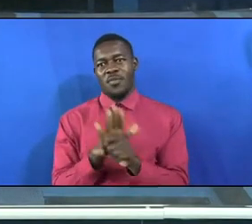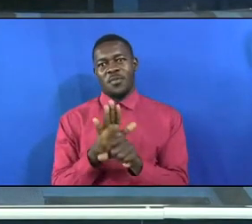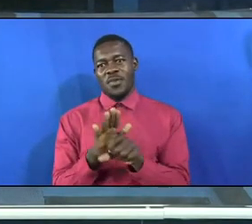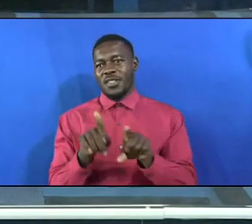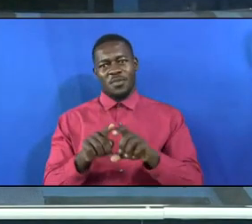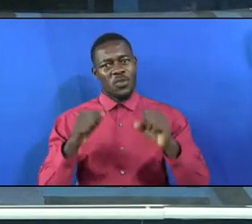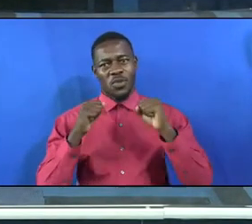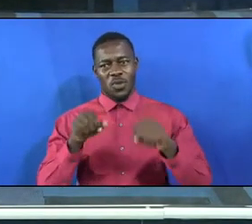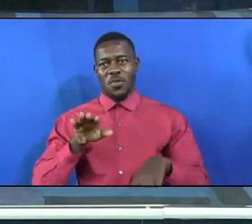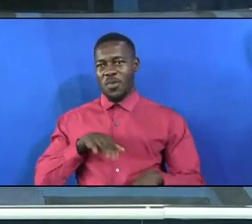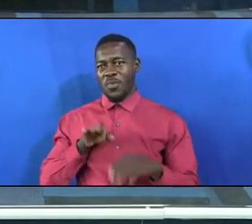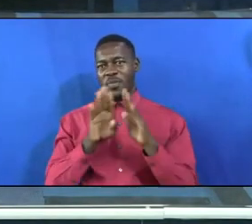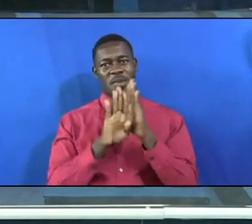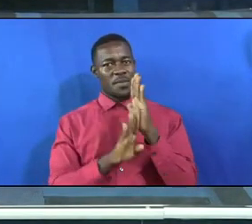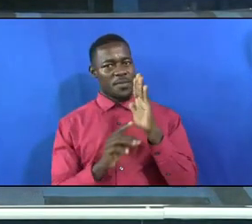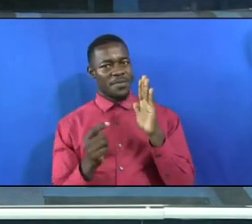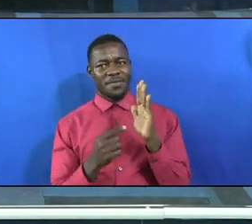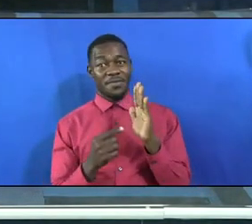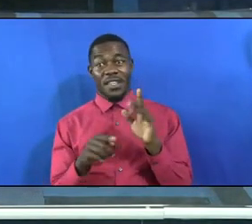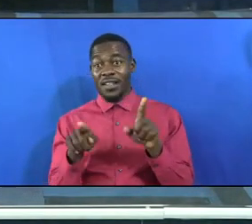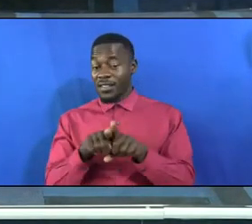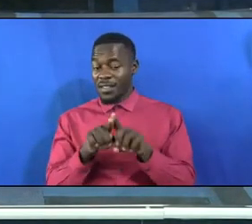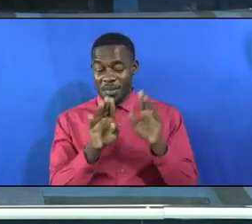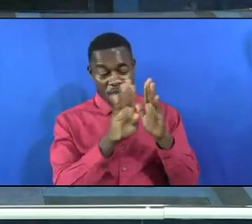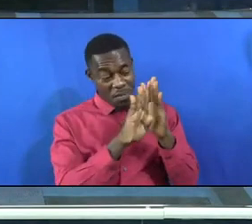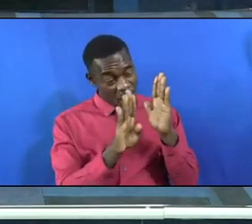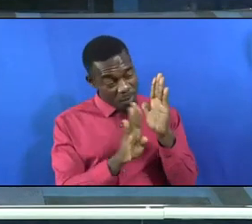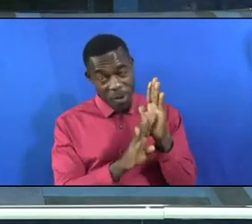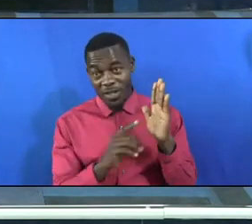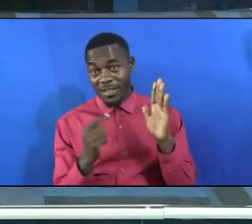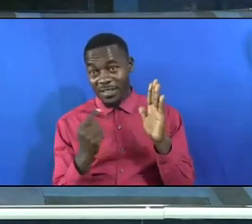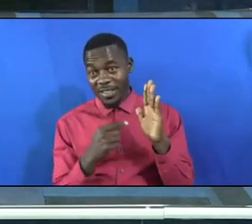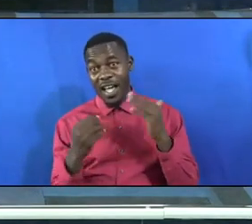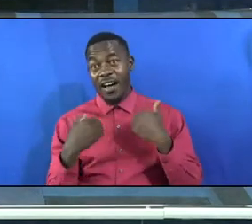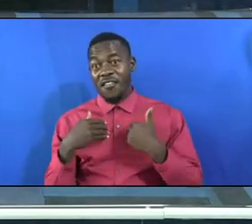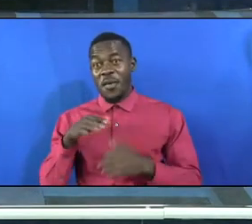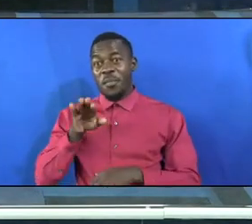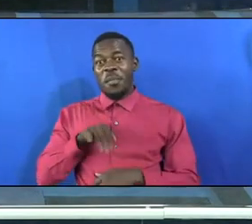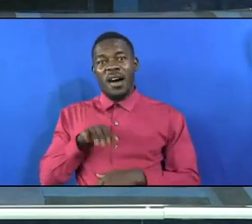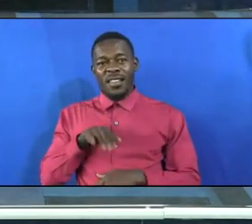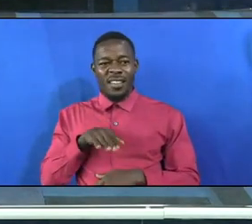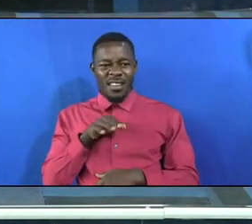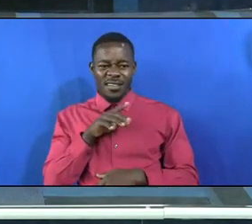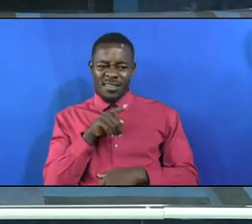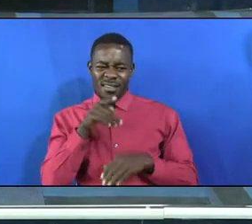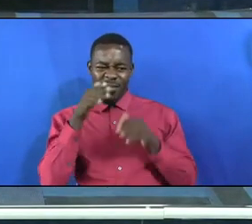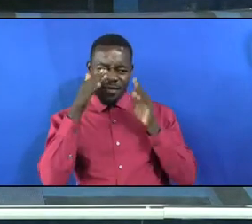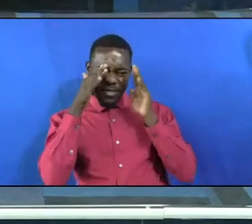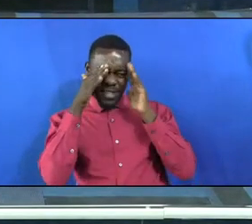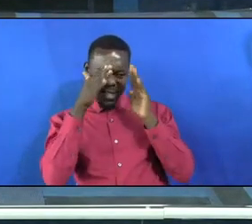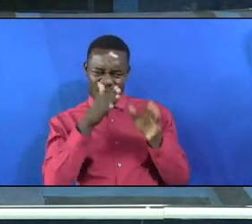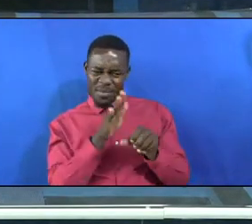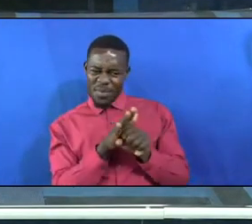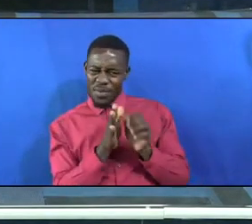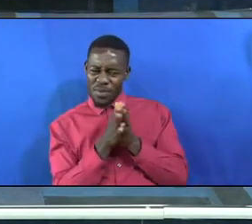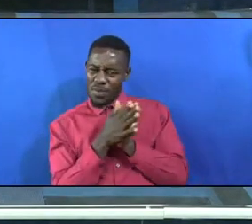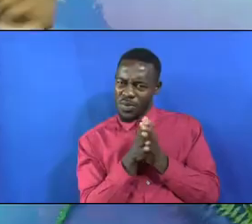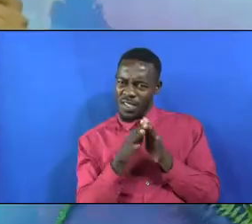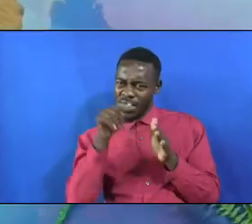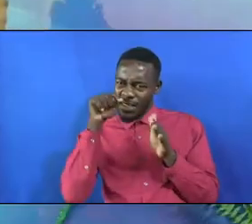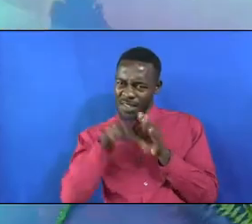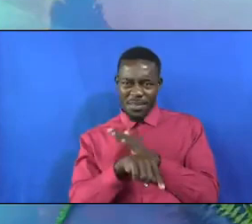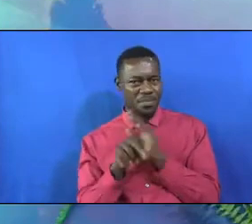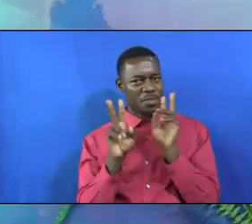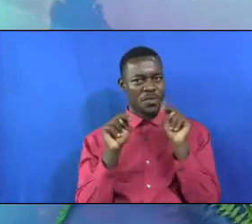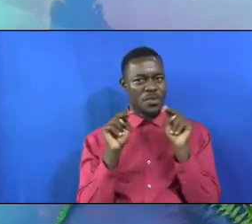in the scriptures, there are also women who have not been given too much attention, but they are also heroines